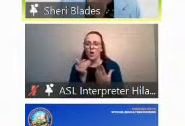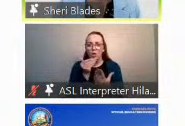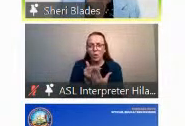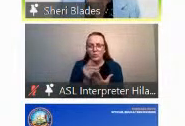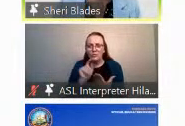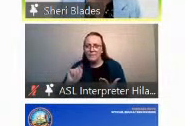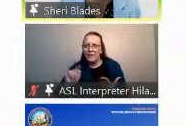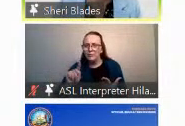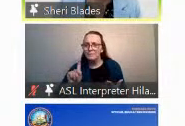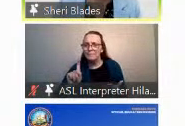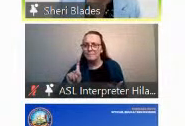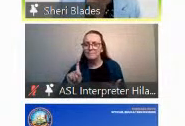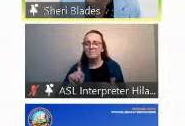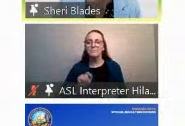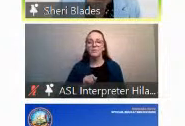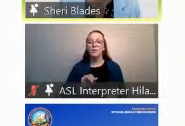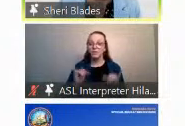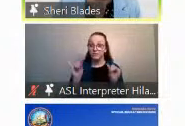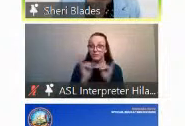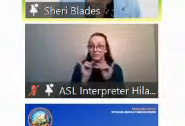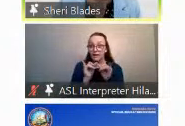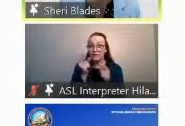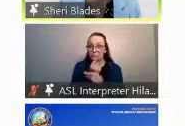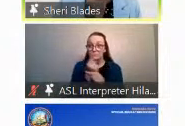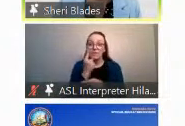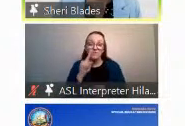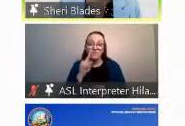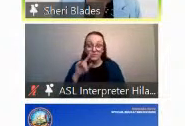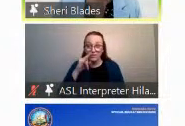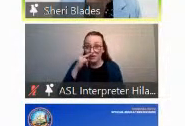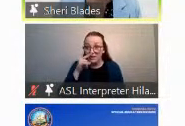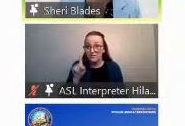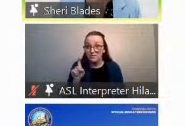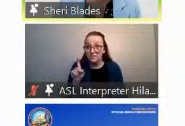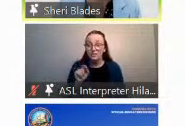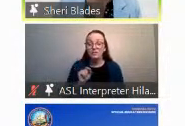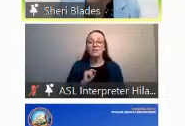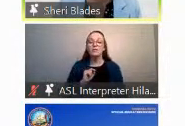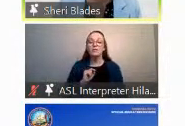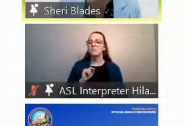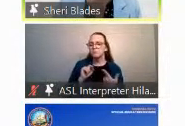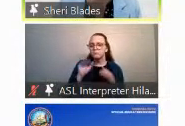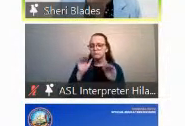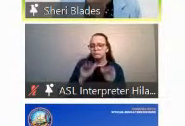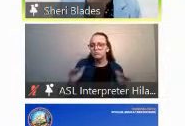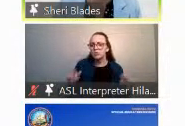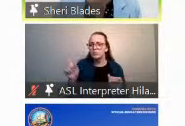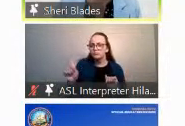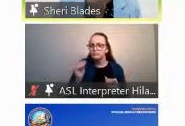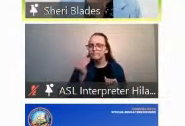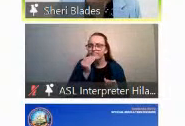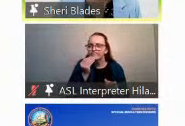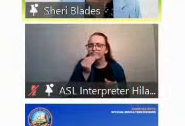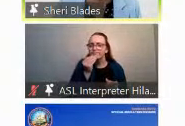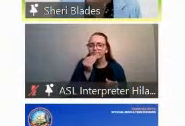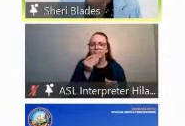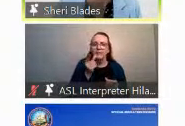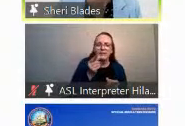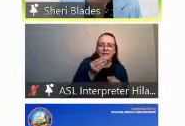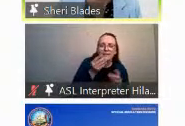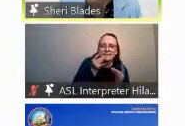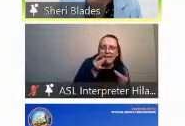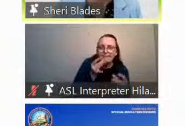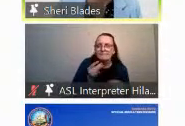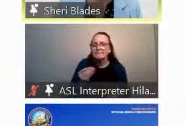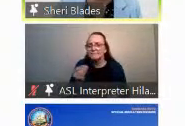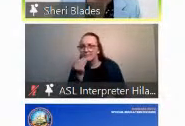restrooms? Are they sized for their children? Where do the children eat snacks and lunches? How much space